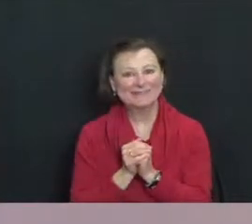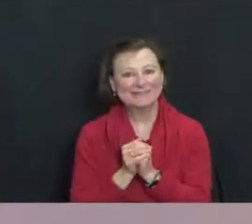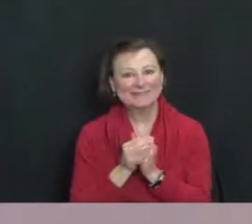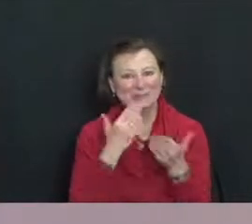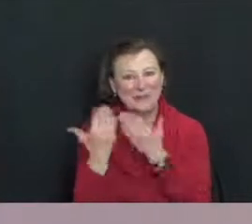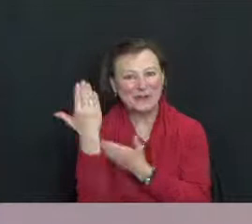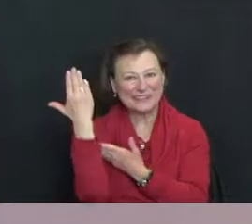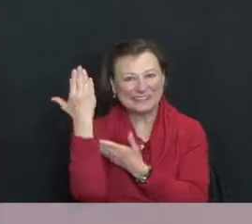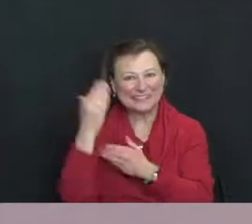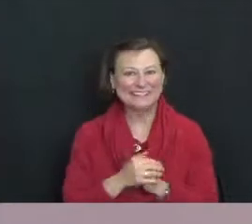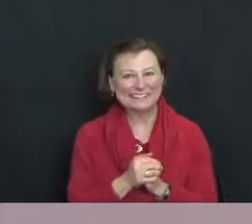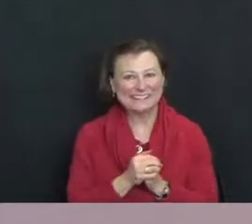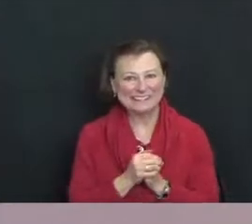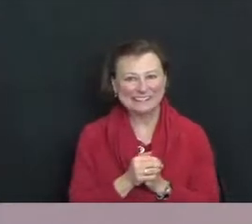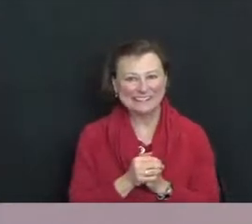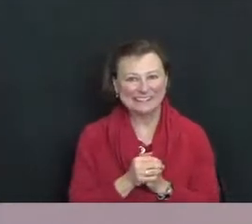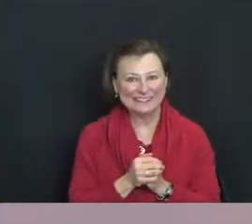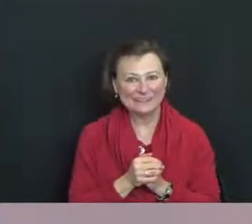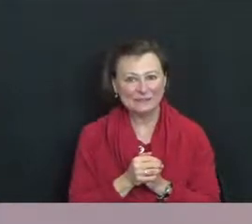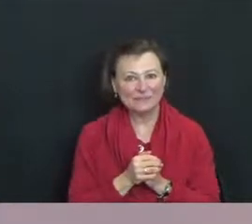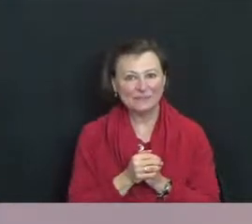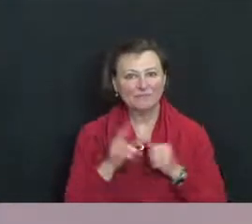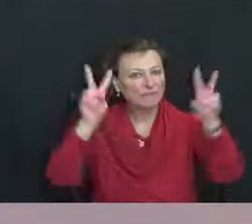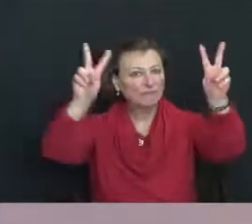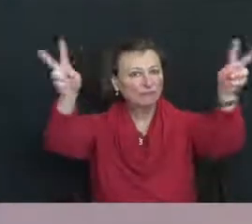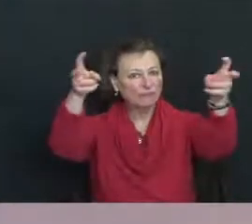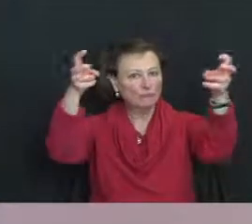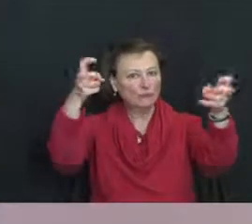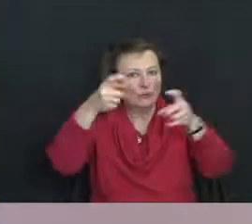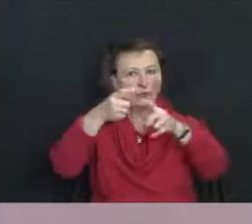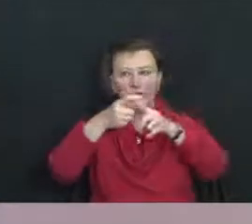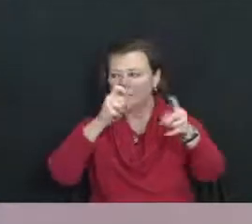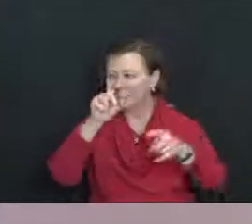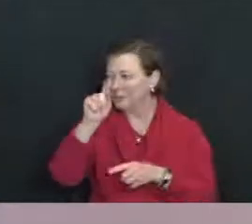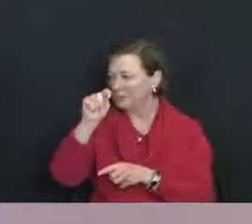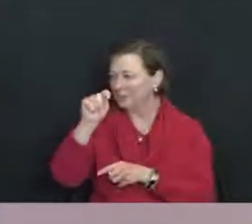Good morning. A quote from Thich Nhat Hanh.